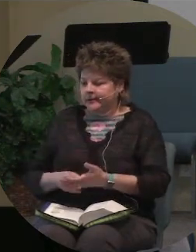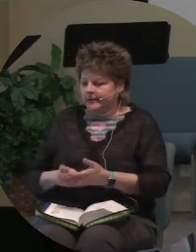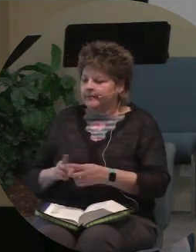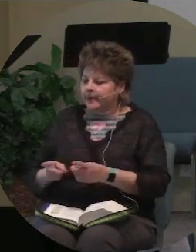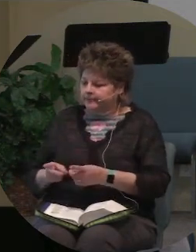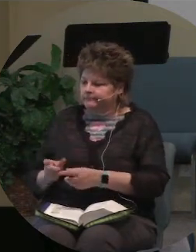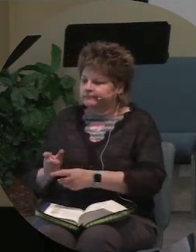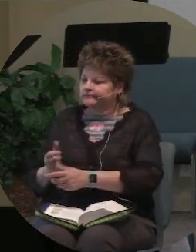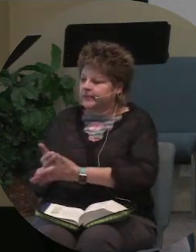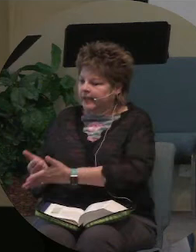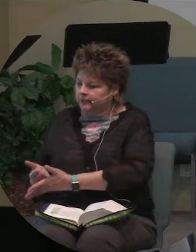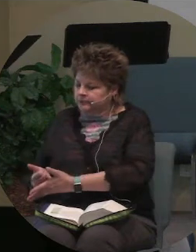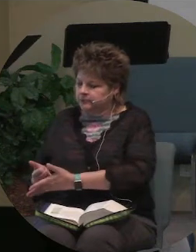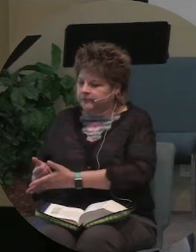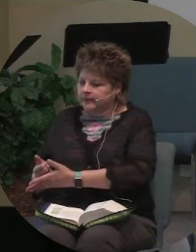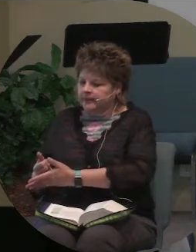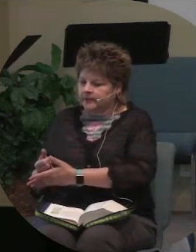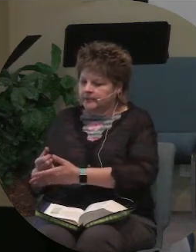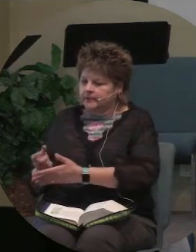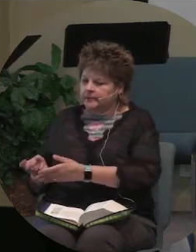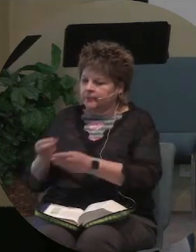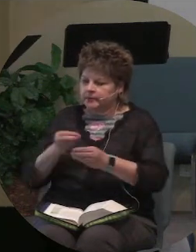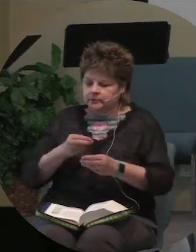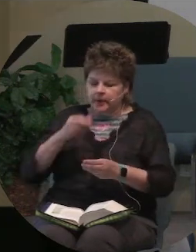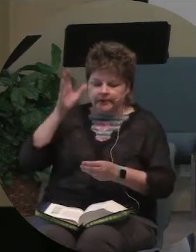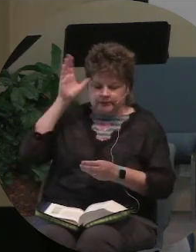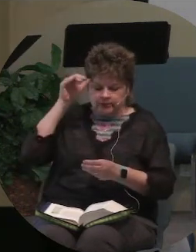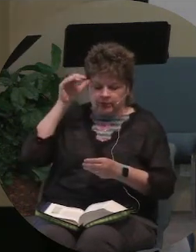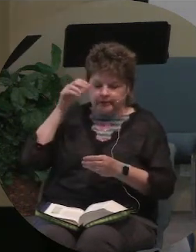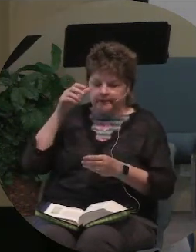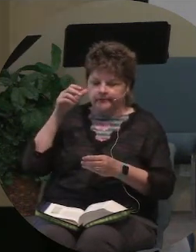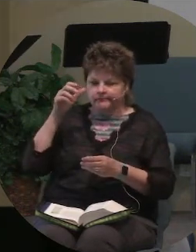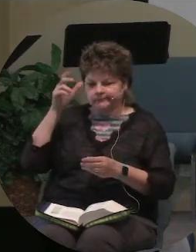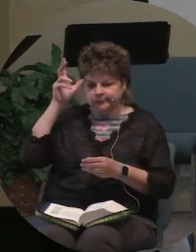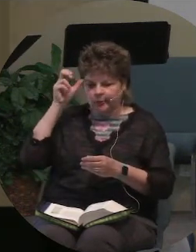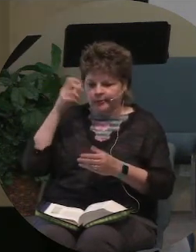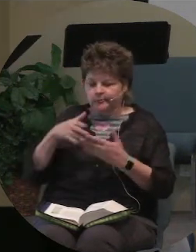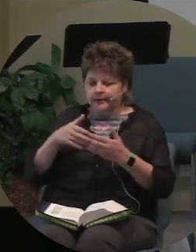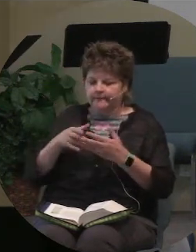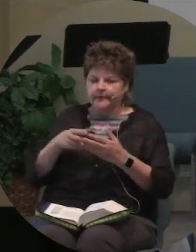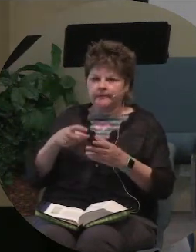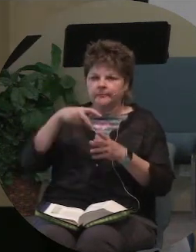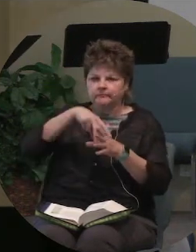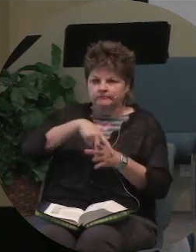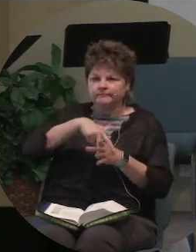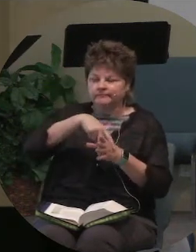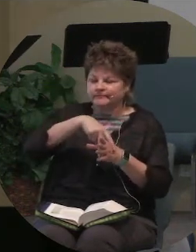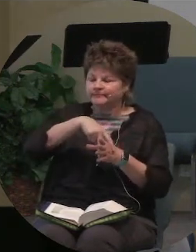tends to him and he puts him on his donkey or his horse or whatever it was.